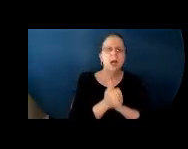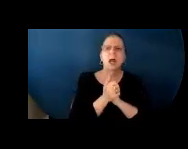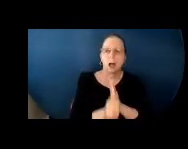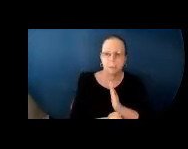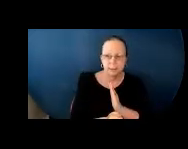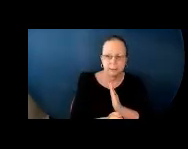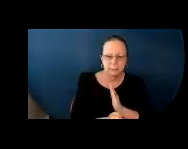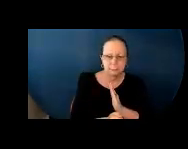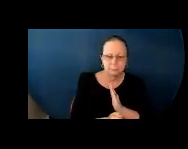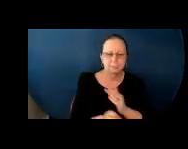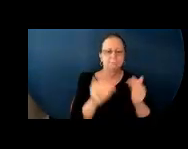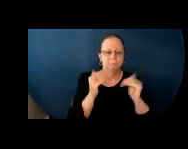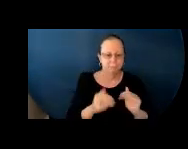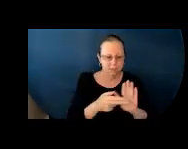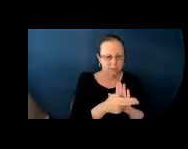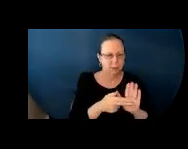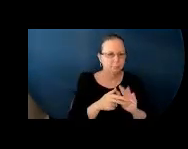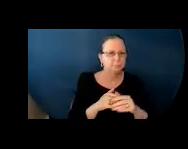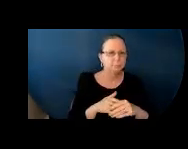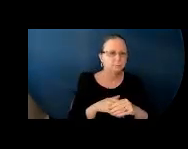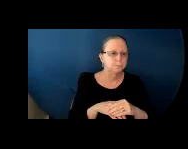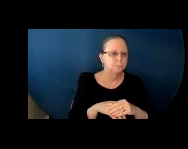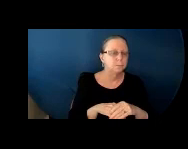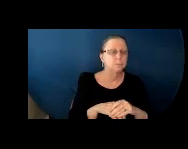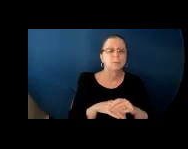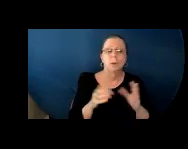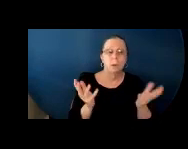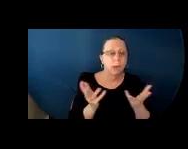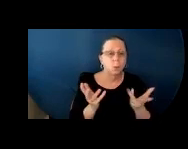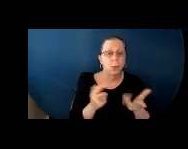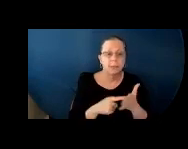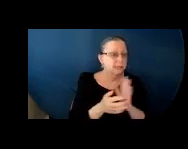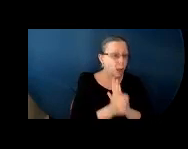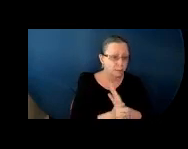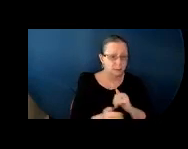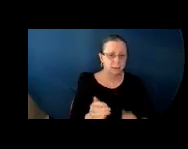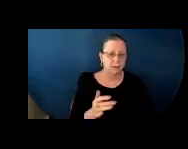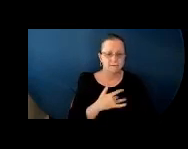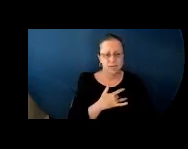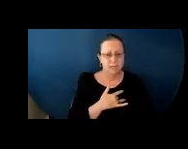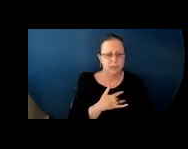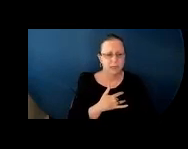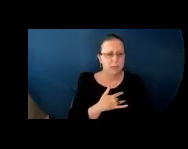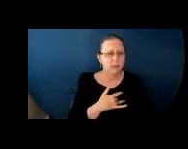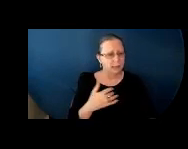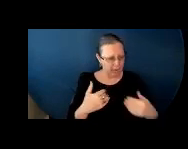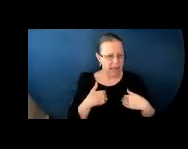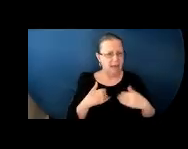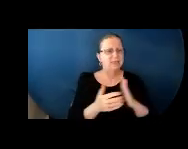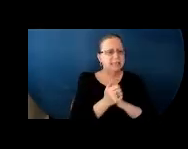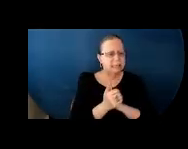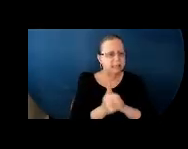Competence. Next slide. Okay, so what is it, right? This feeling that you have the skills needed